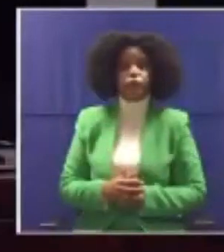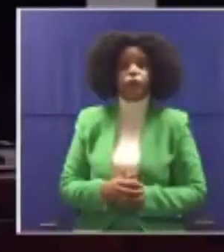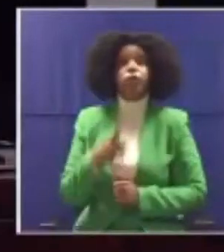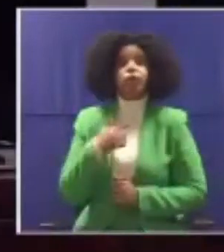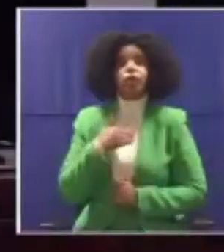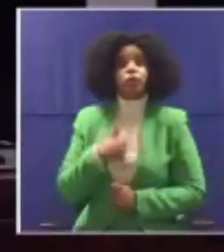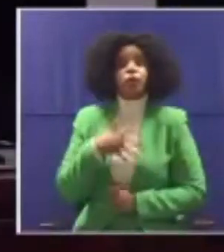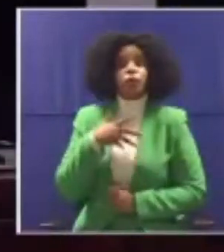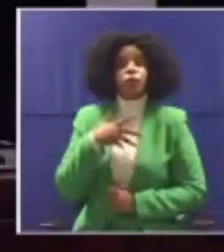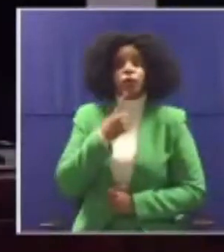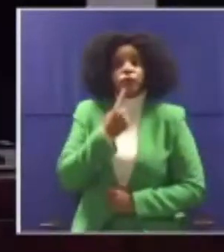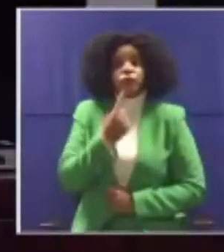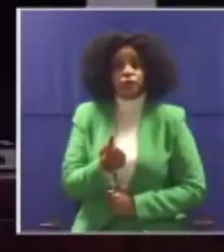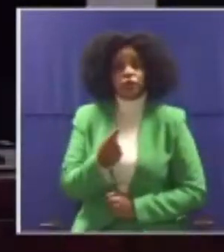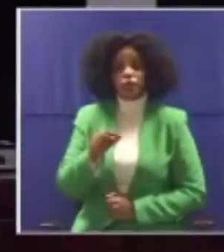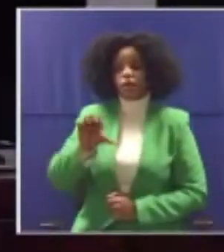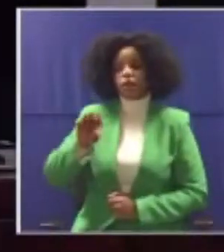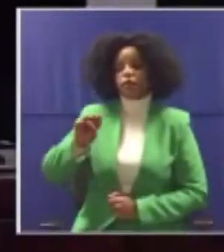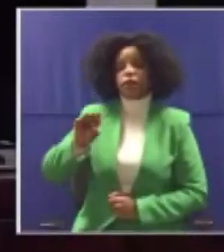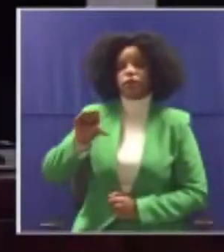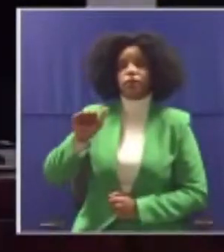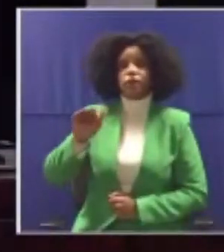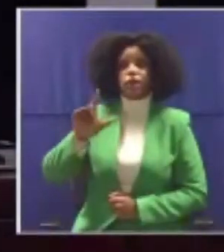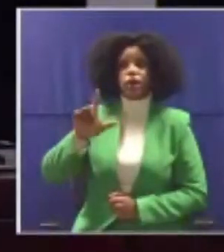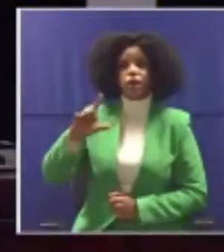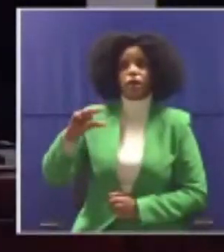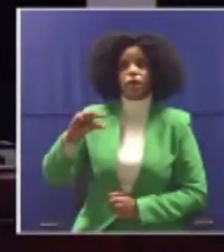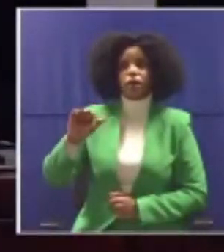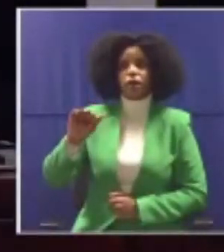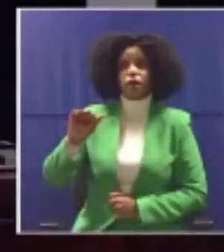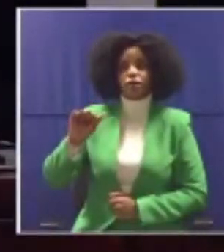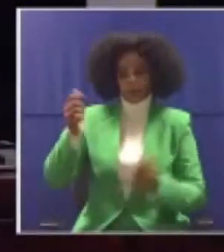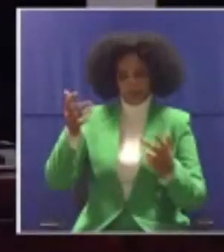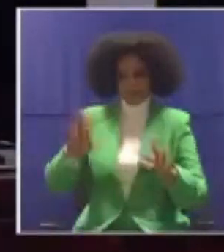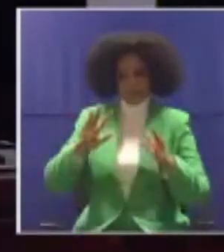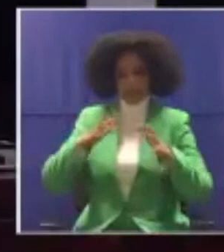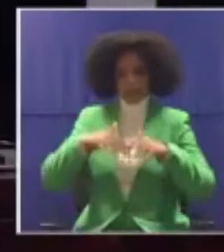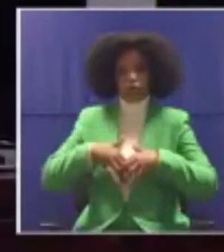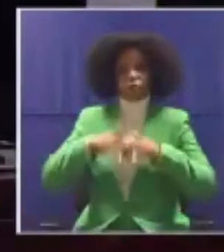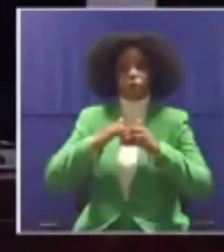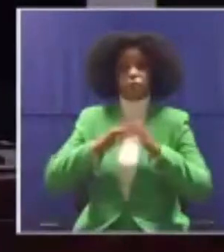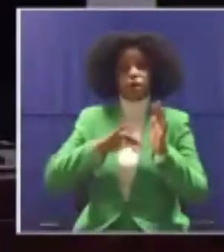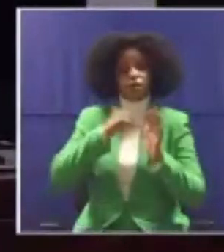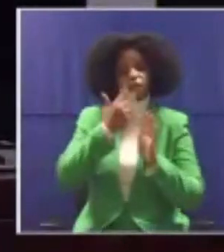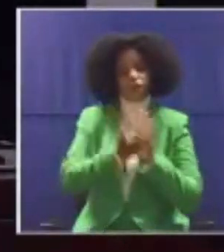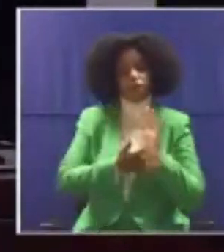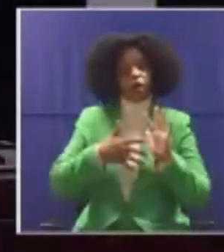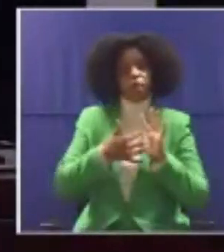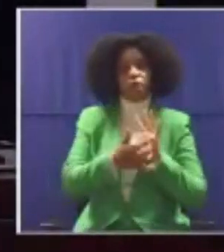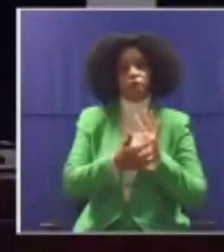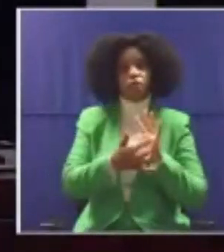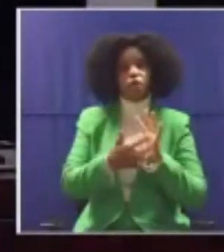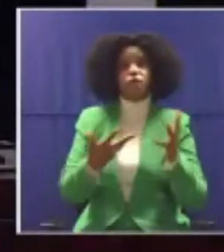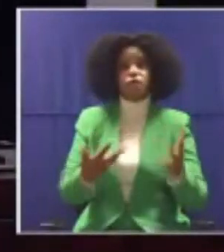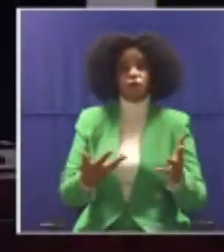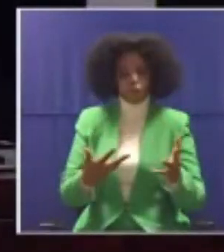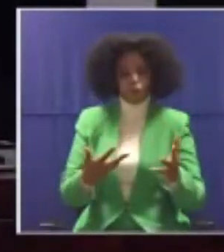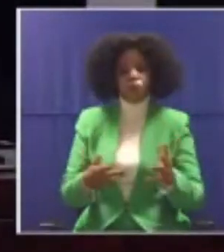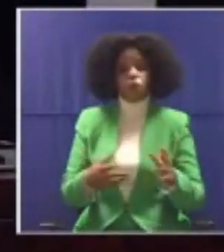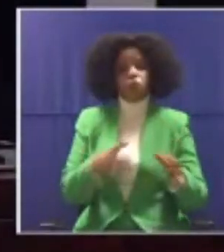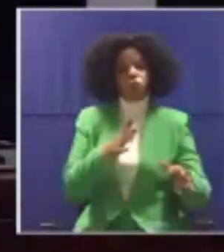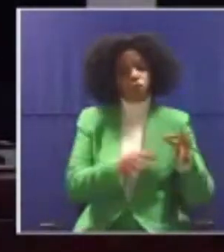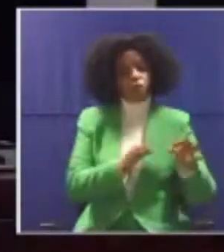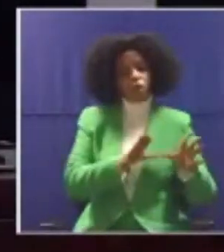SALGA did develop a framework for coalitions. We did observe in our